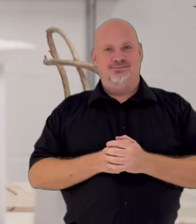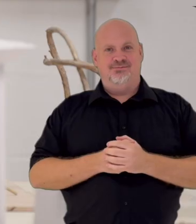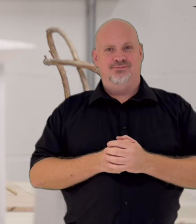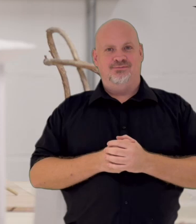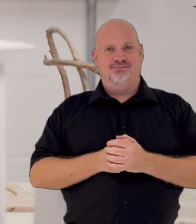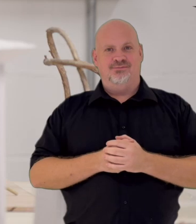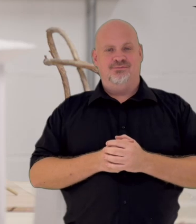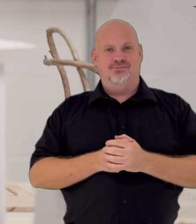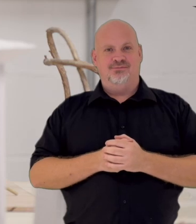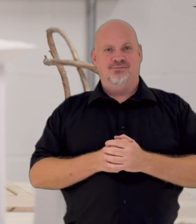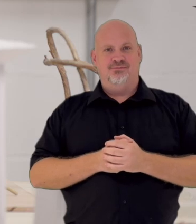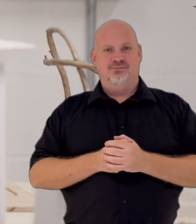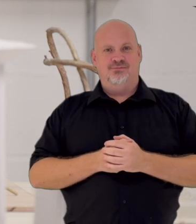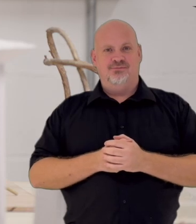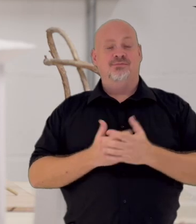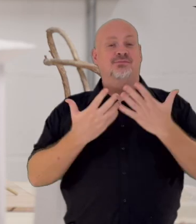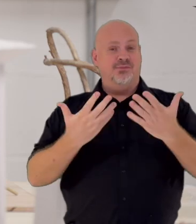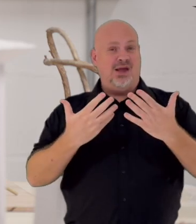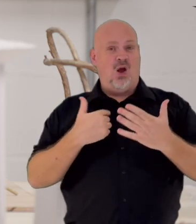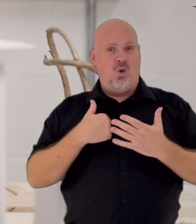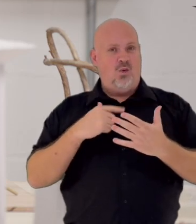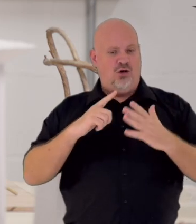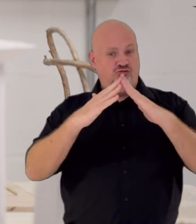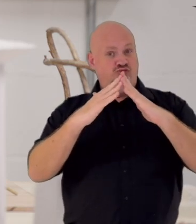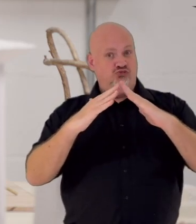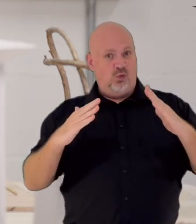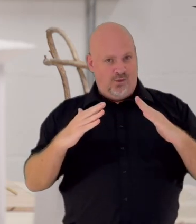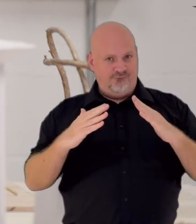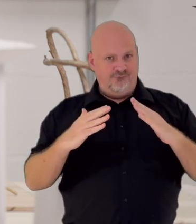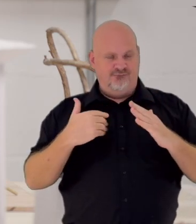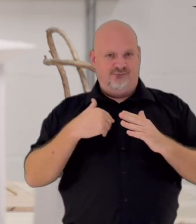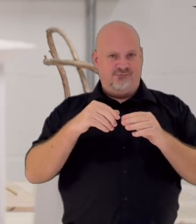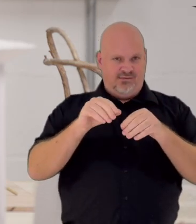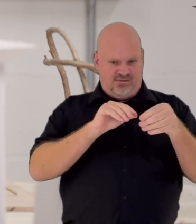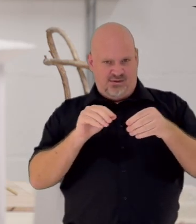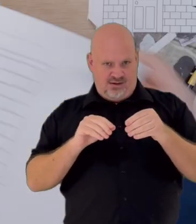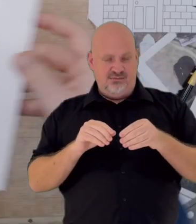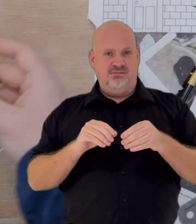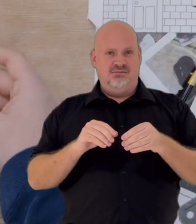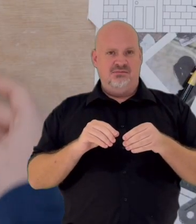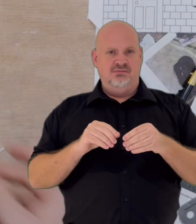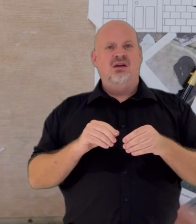And now I'm going to take my roof and cut that out, leave that to dry.